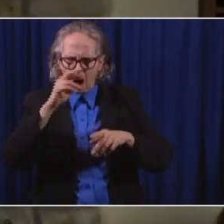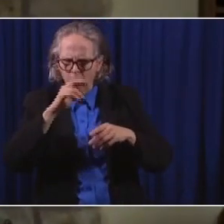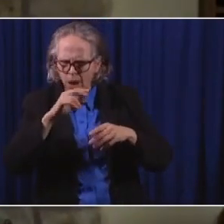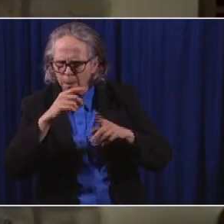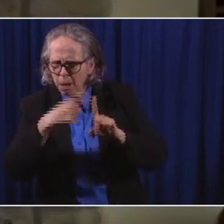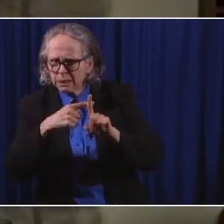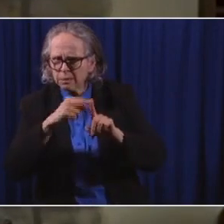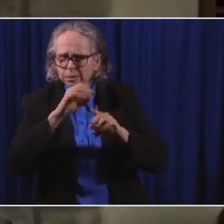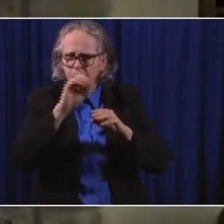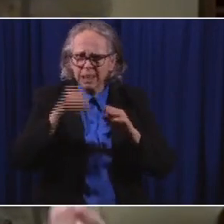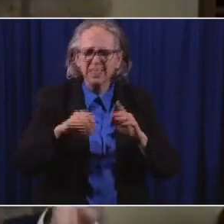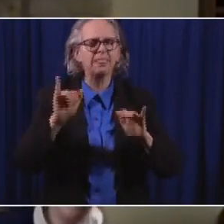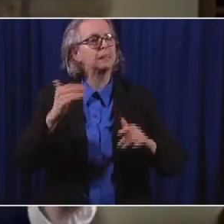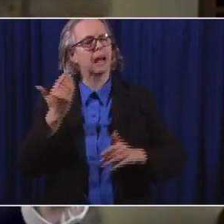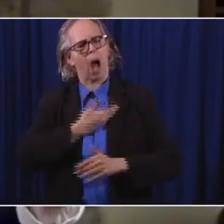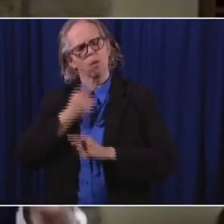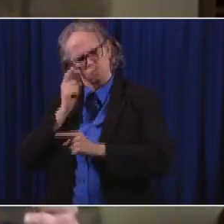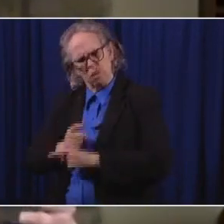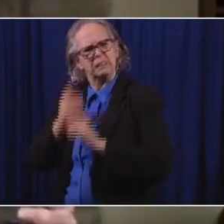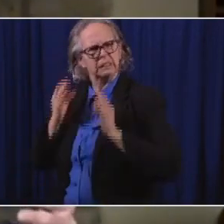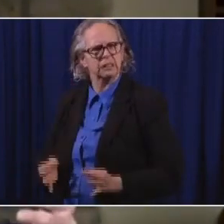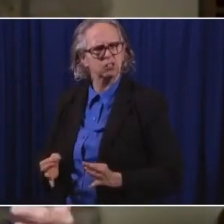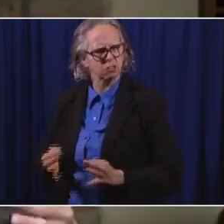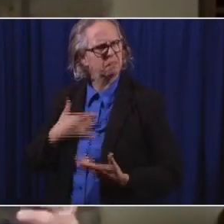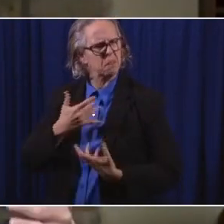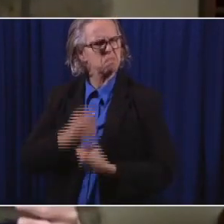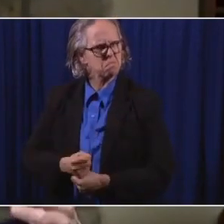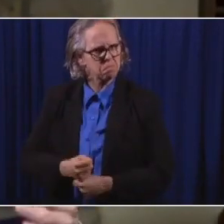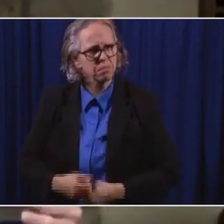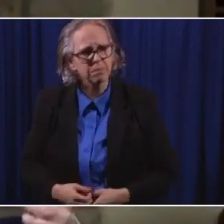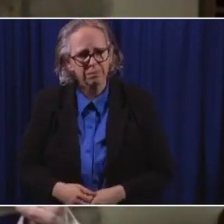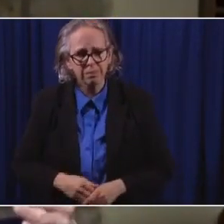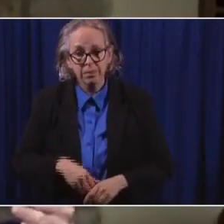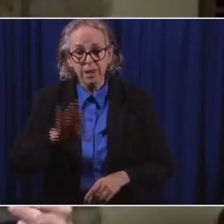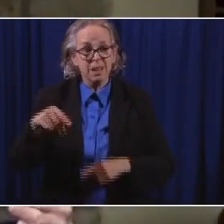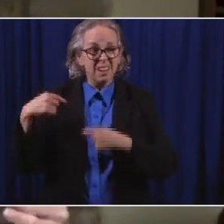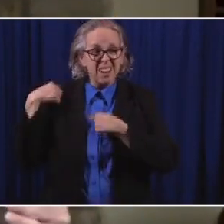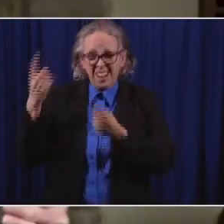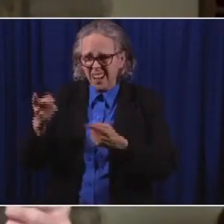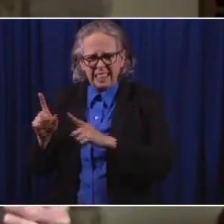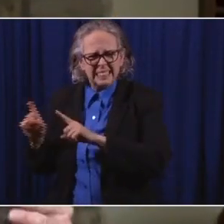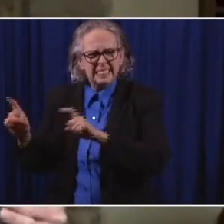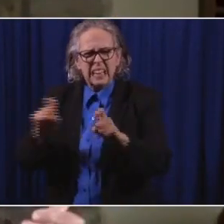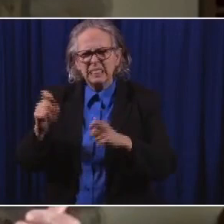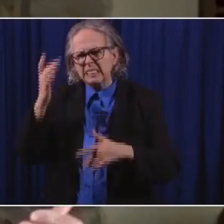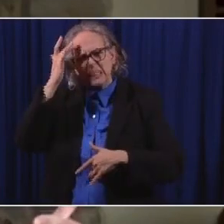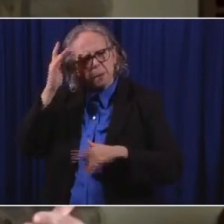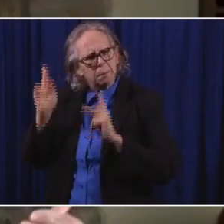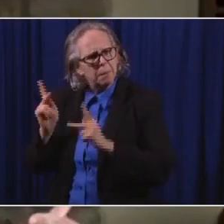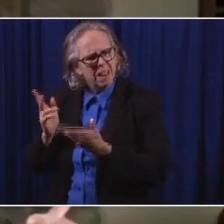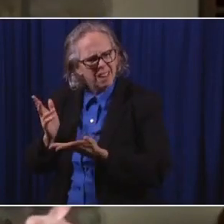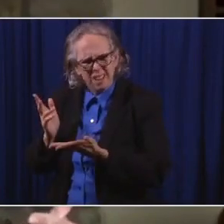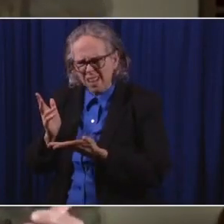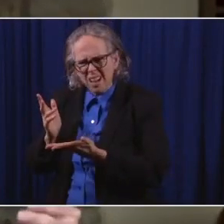ago. So when you go from only testing only testing people who have